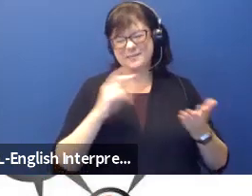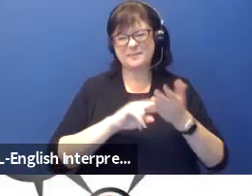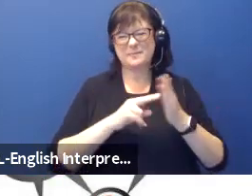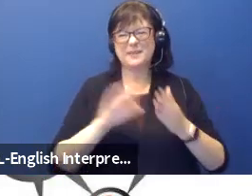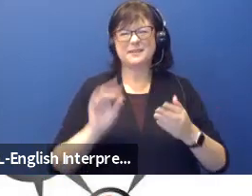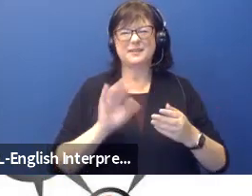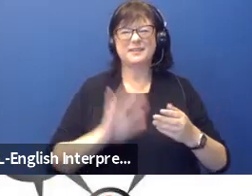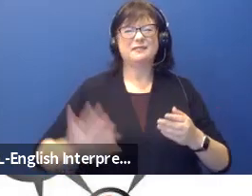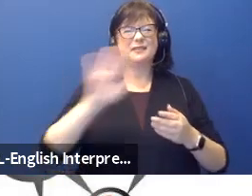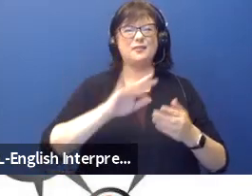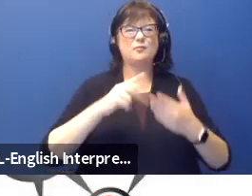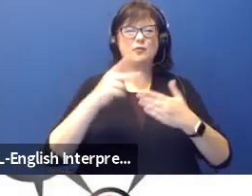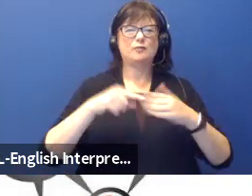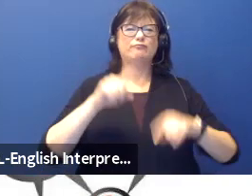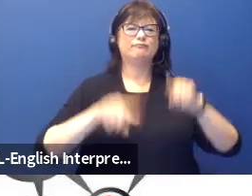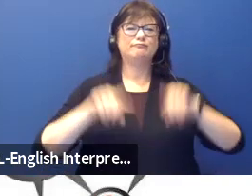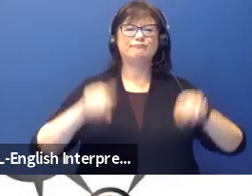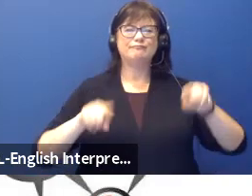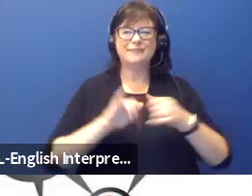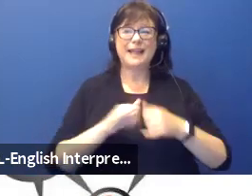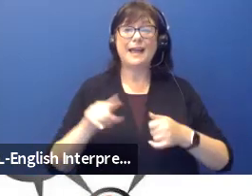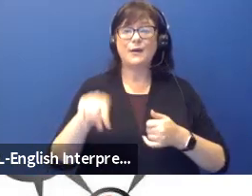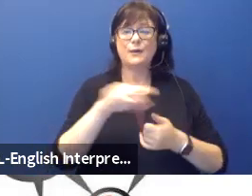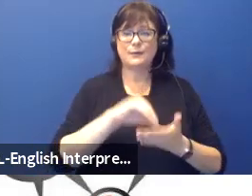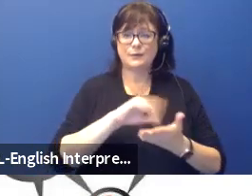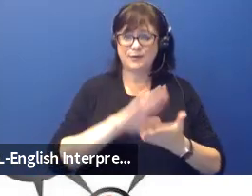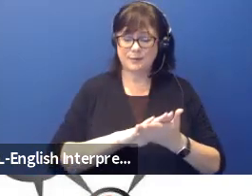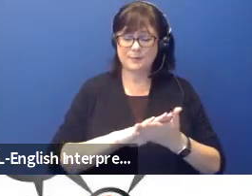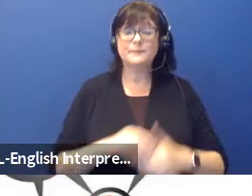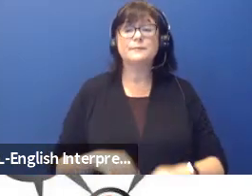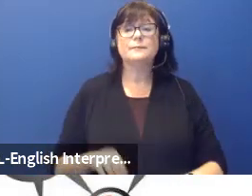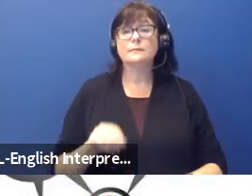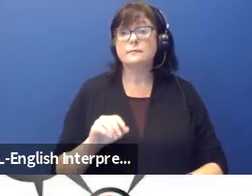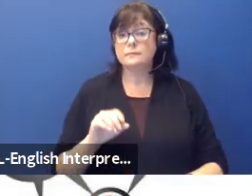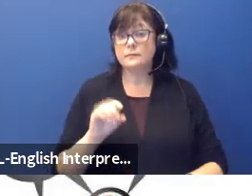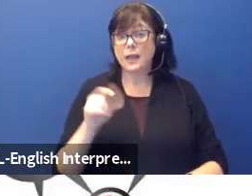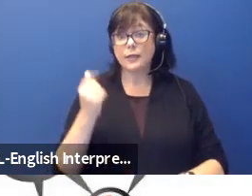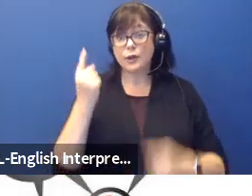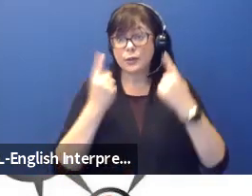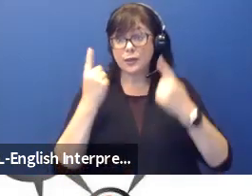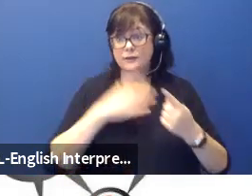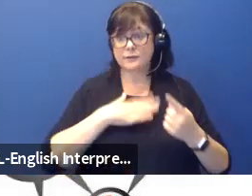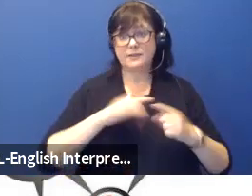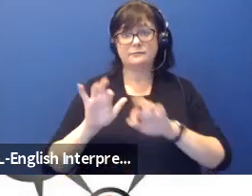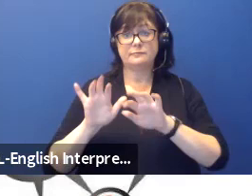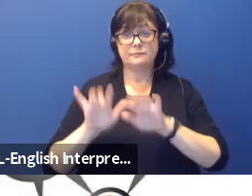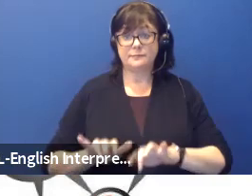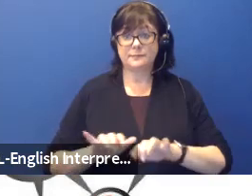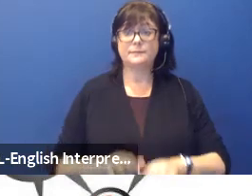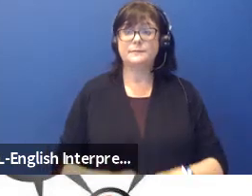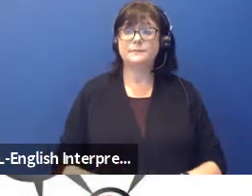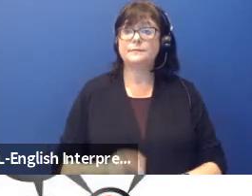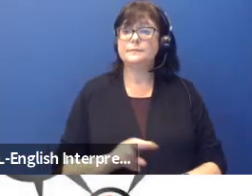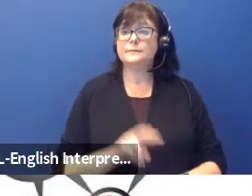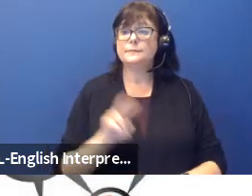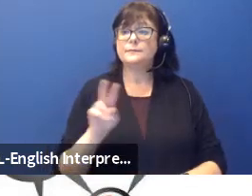referrals. And if you have other thoughts on that, feel free to weigh in on the chat here. Ghislaine says we've created a common referral form